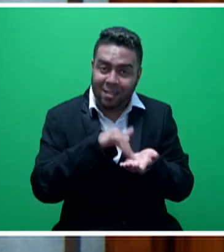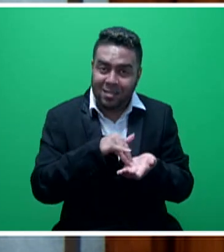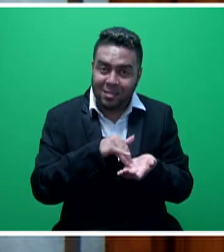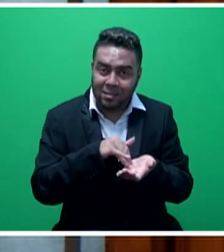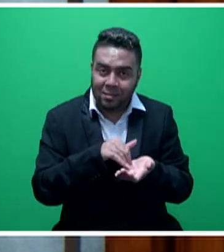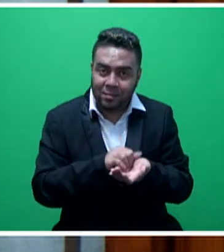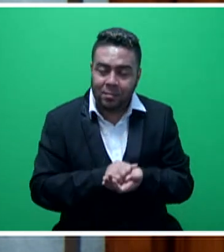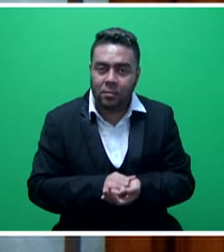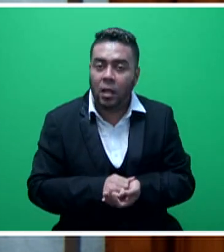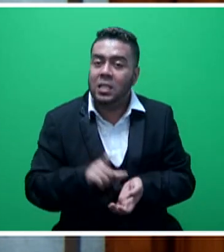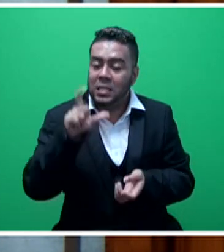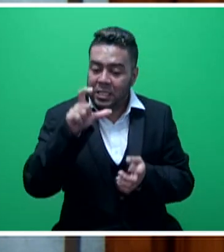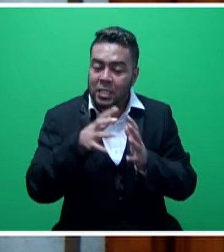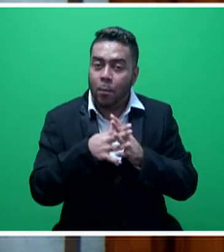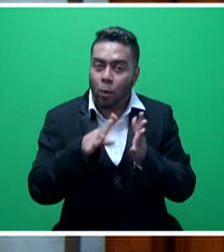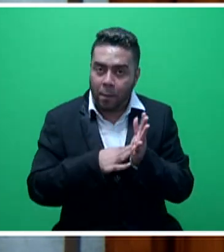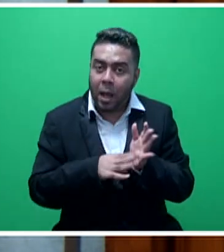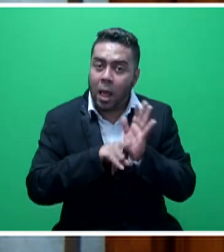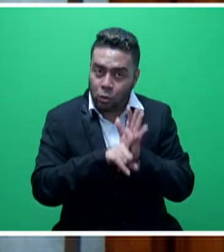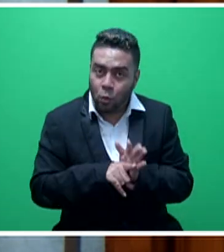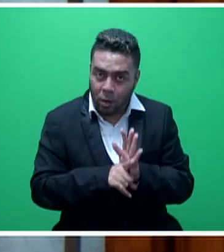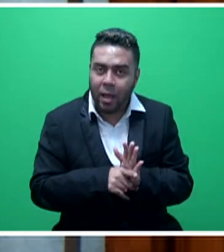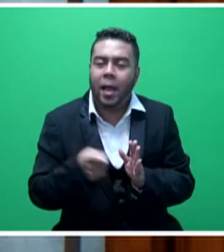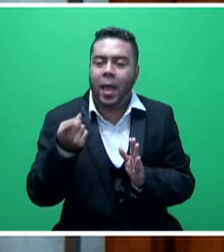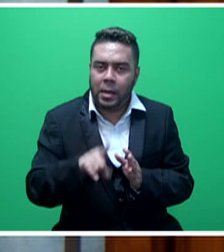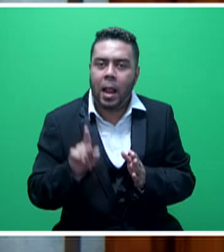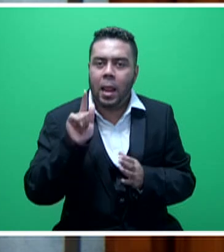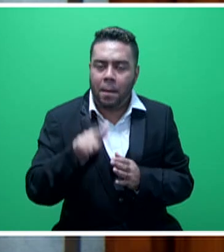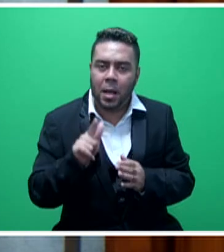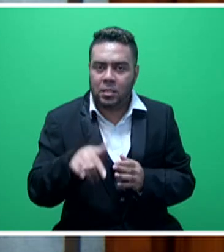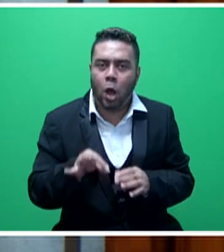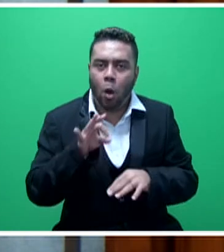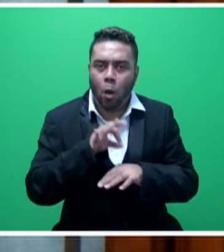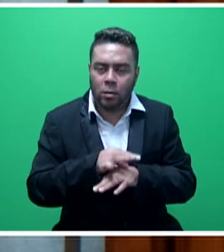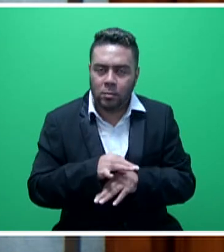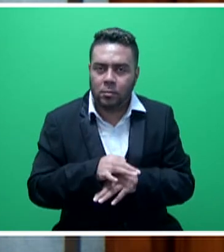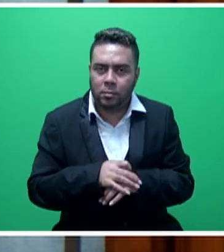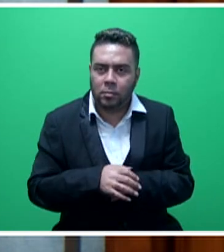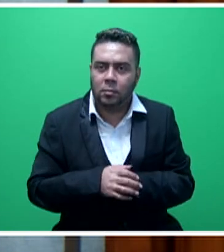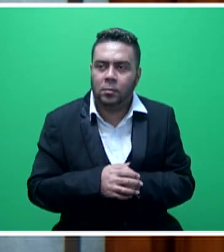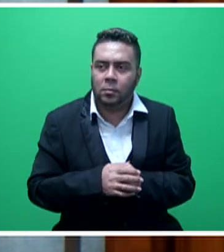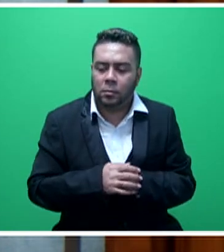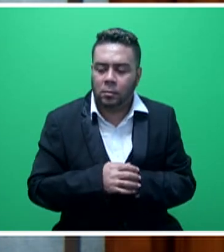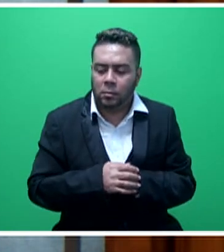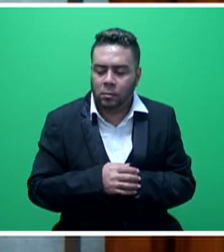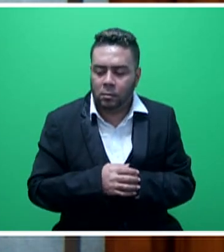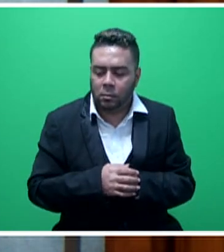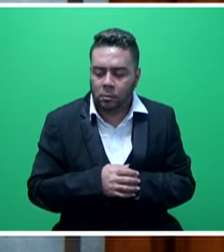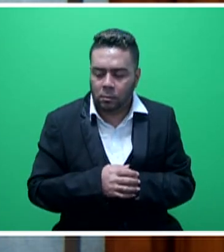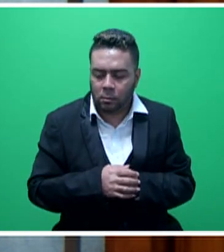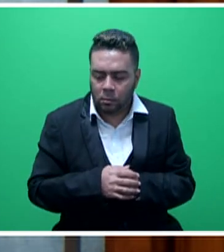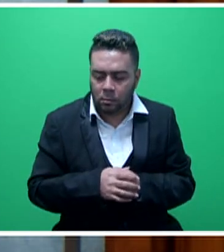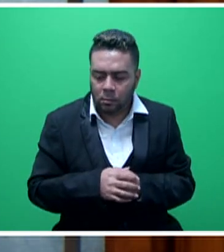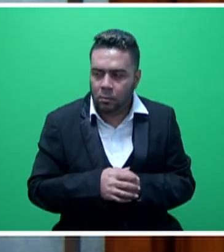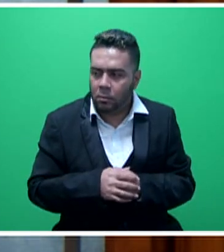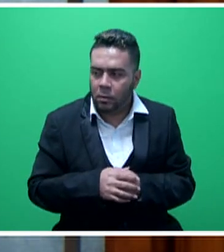hospitals. CWM, Lautoka, and Lumbasa hospitals are currently undertaking this activity.